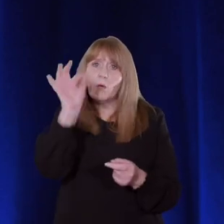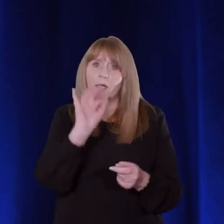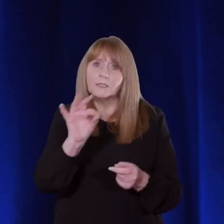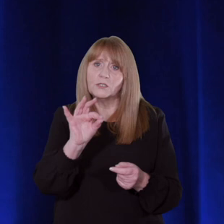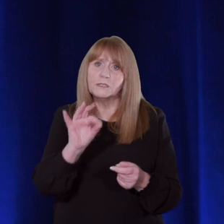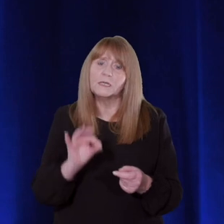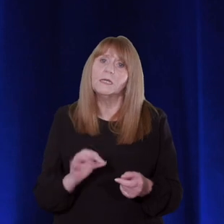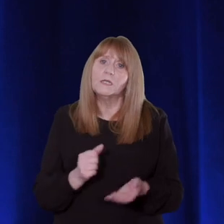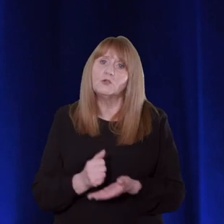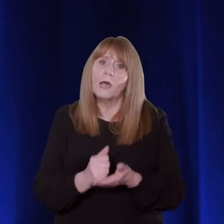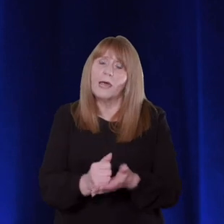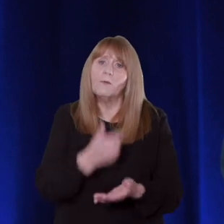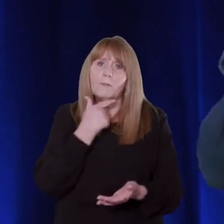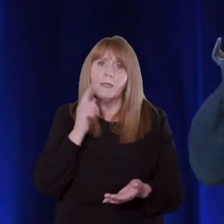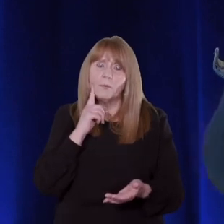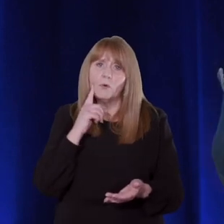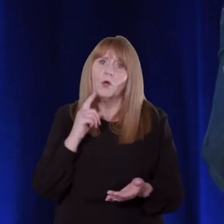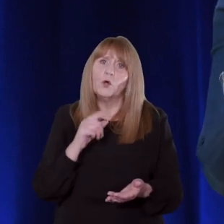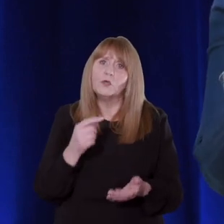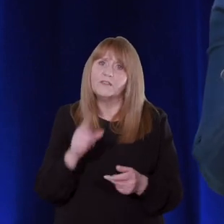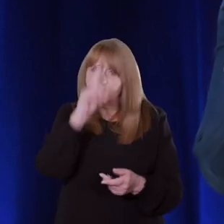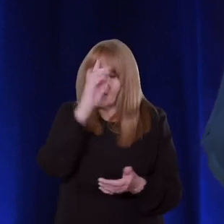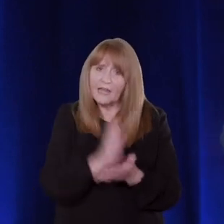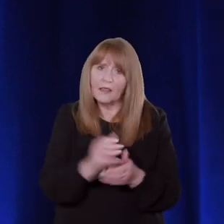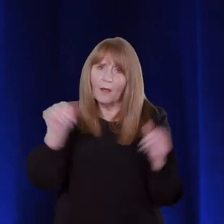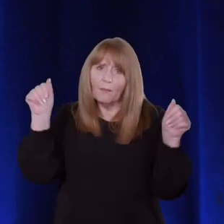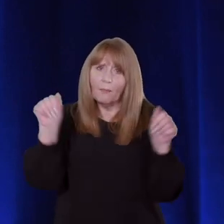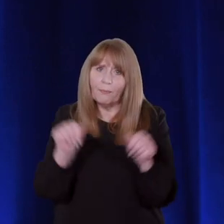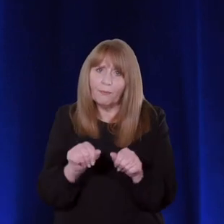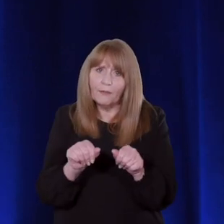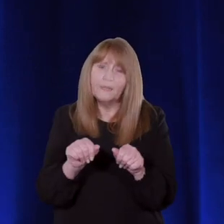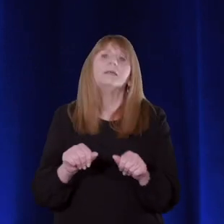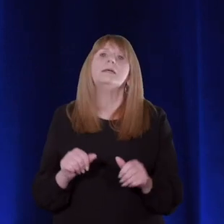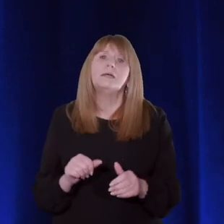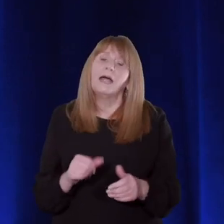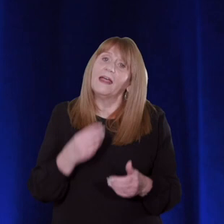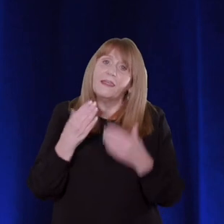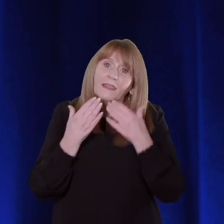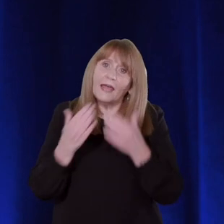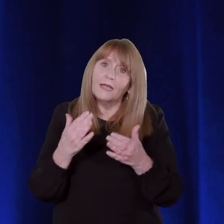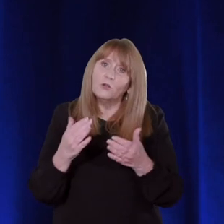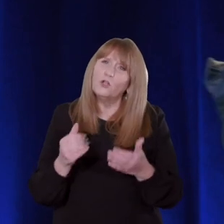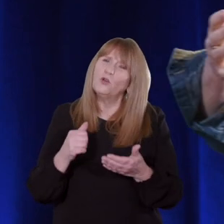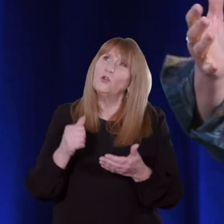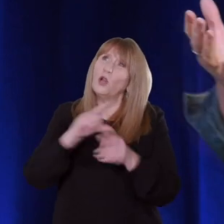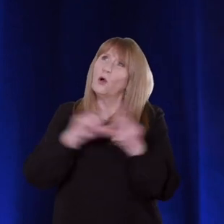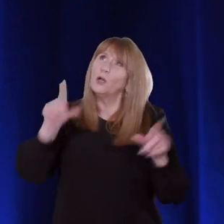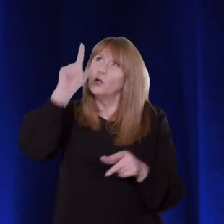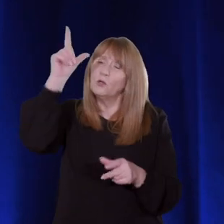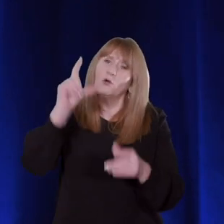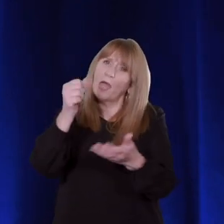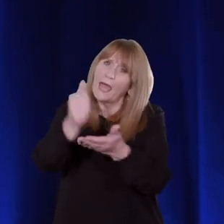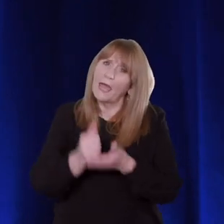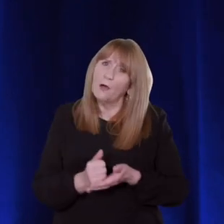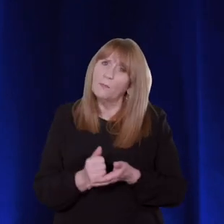now. Lord, I thank you that you send your grace, Lord. You help us and you heal even when we let your